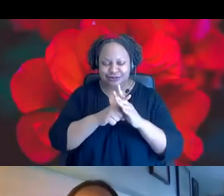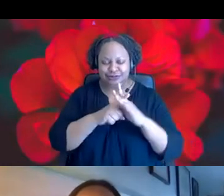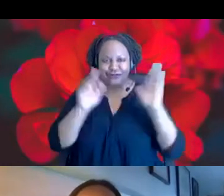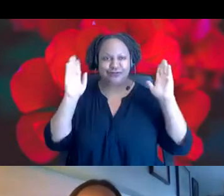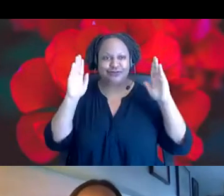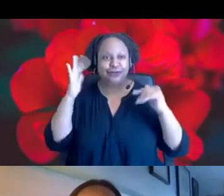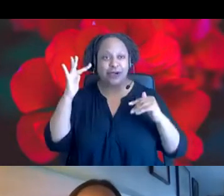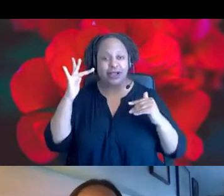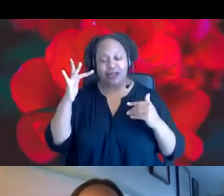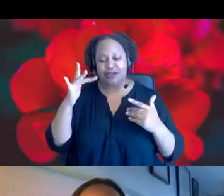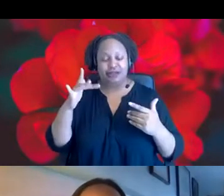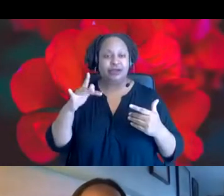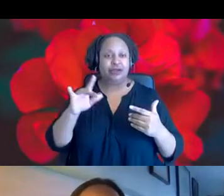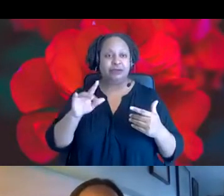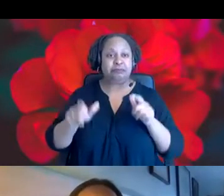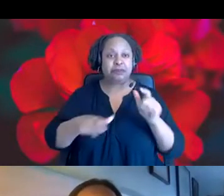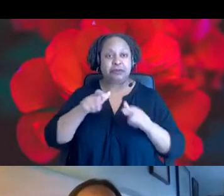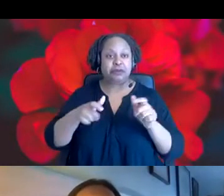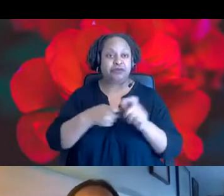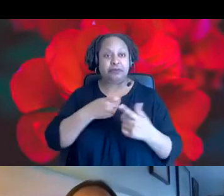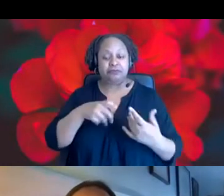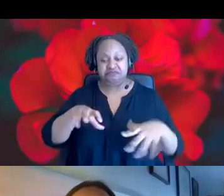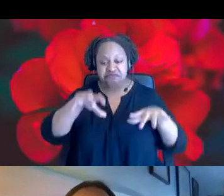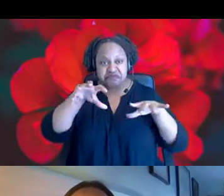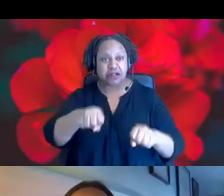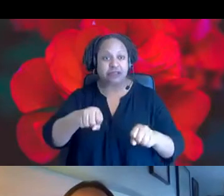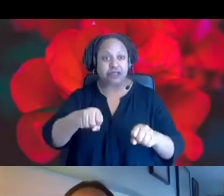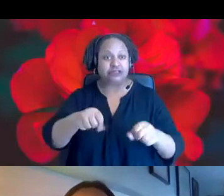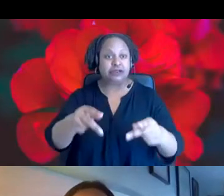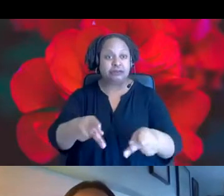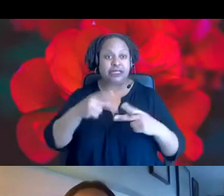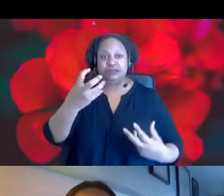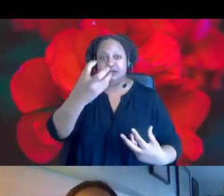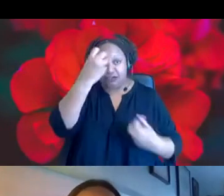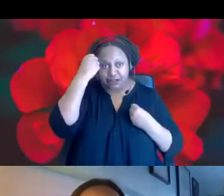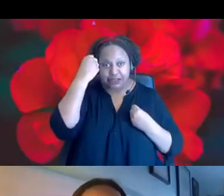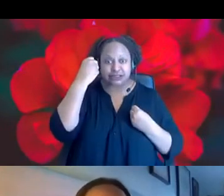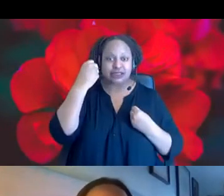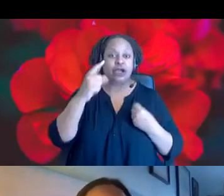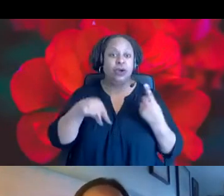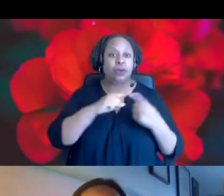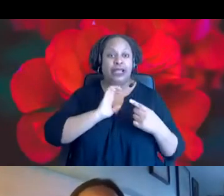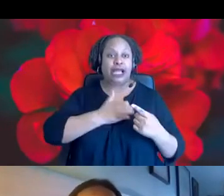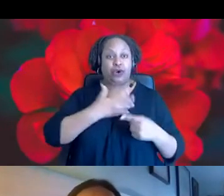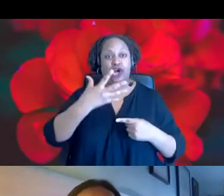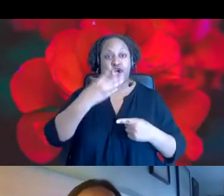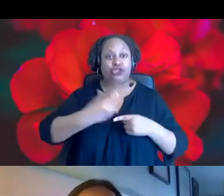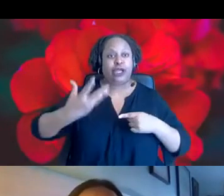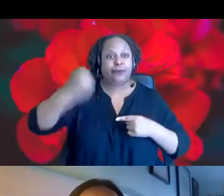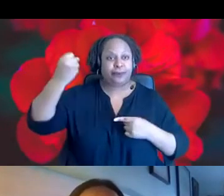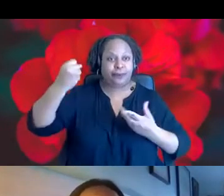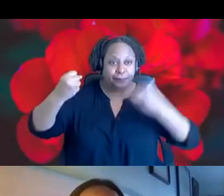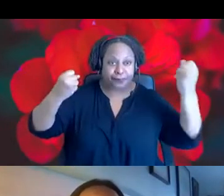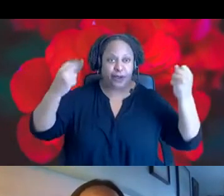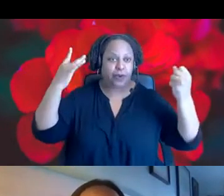from colonized places, who are colonized people, while our own cultures were being removed so we don't actually know as much about them as we